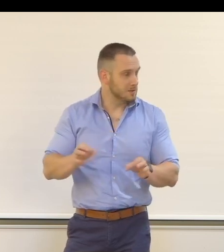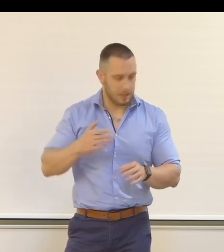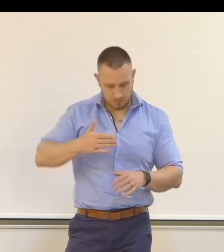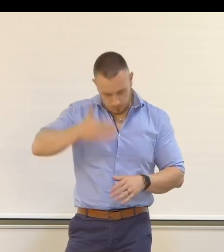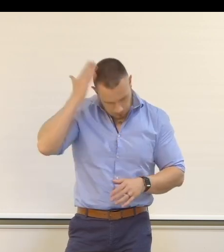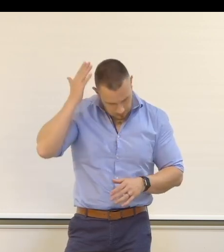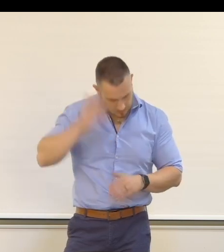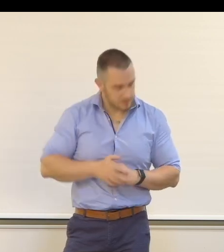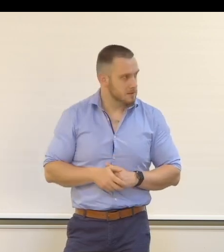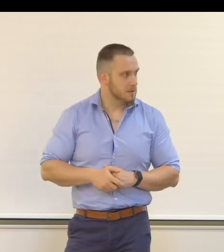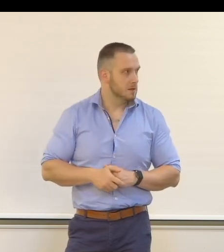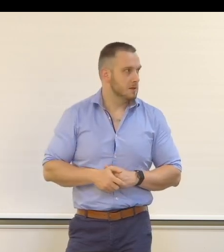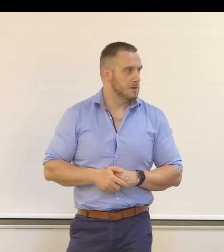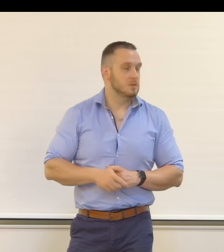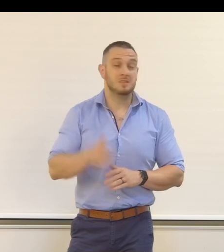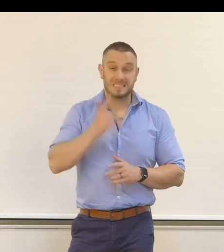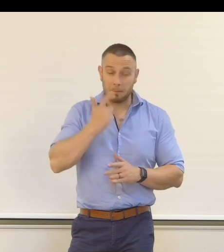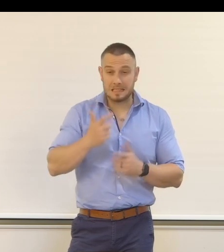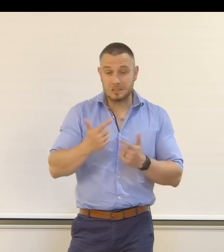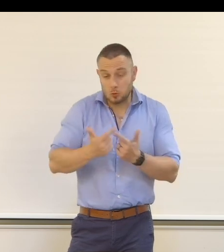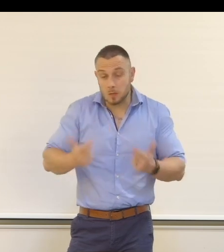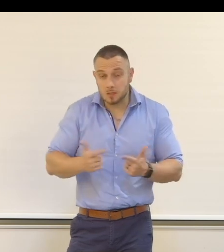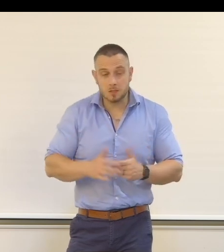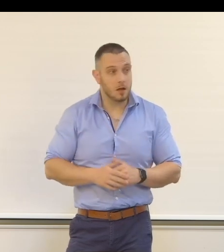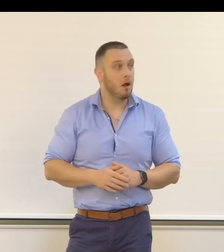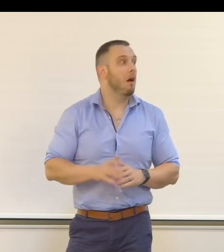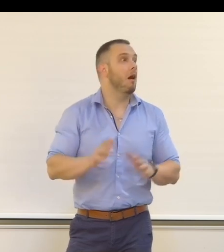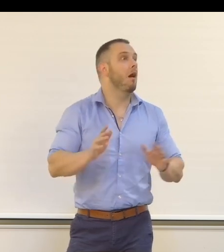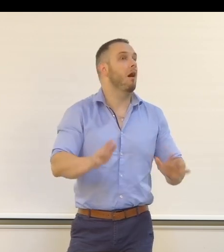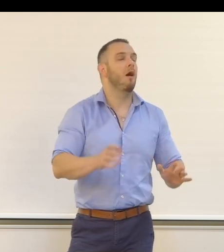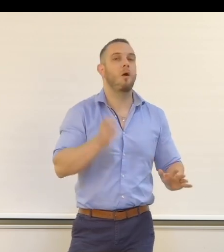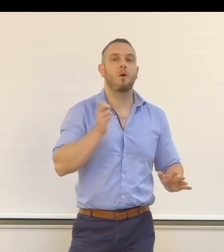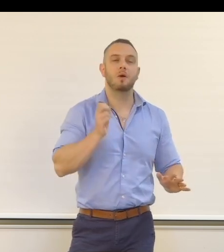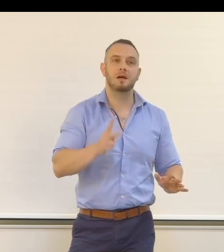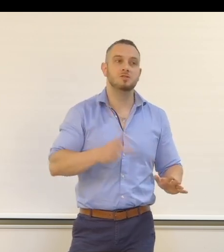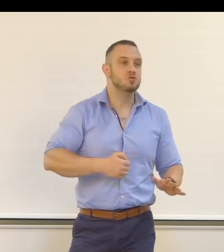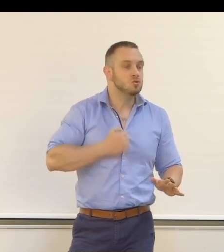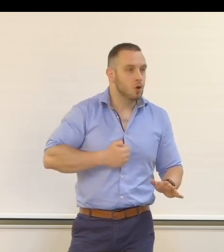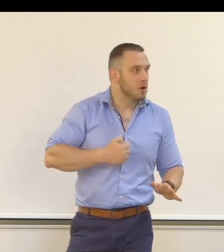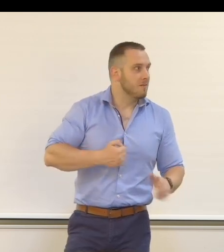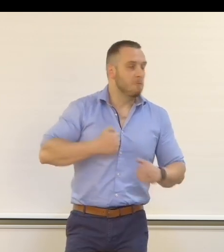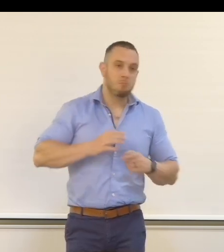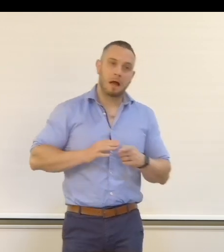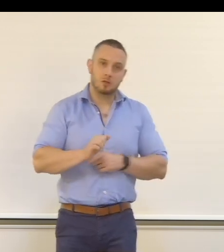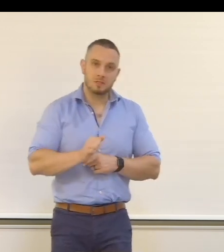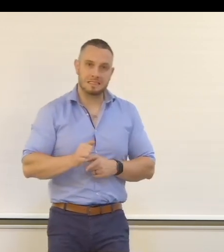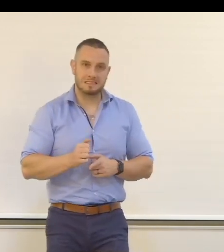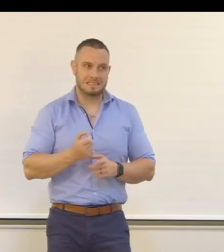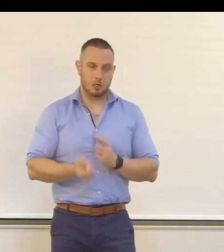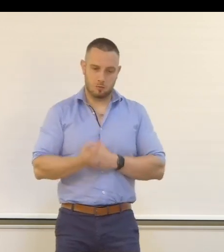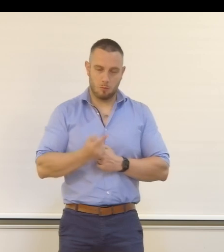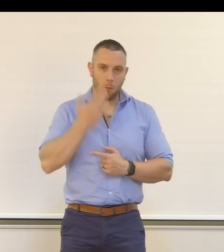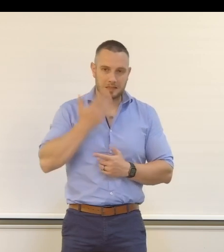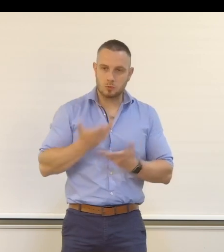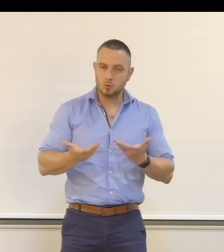a bit too much." And I understood, okay, well, sorry, for me, the meal is the moment when we talk.